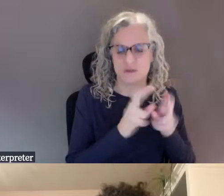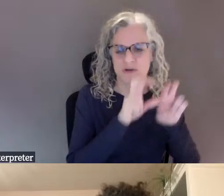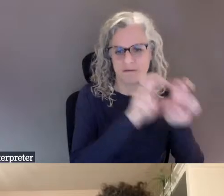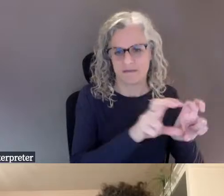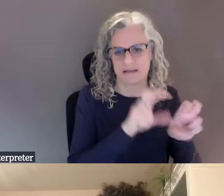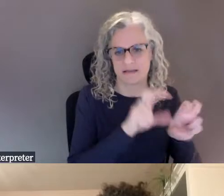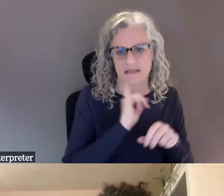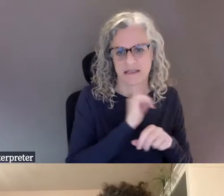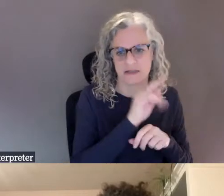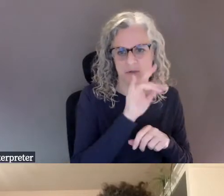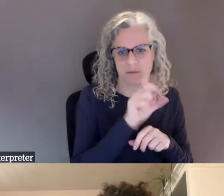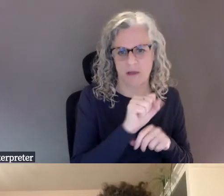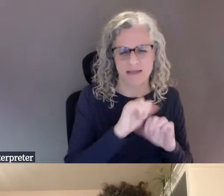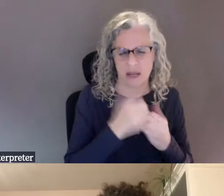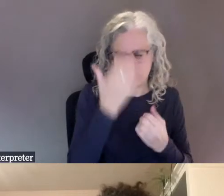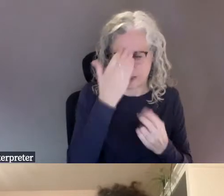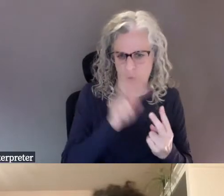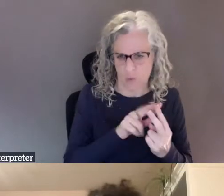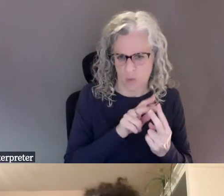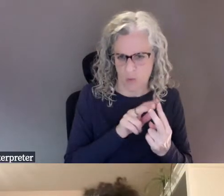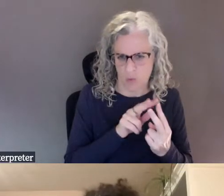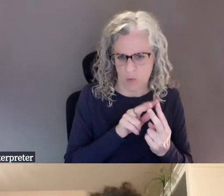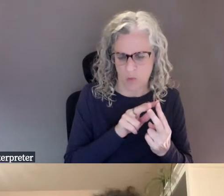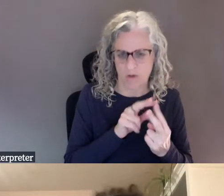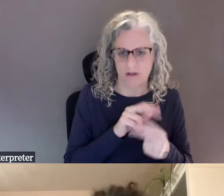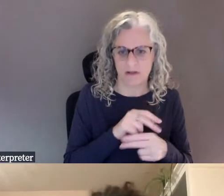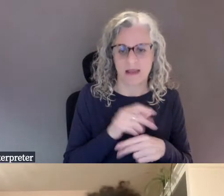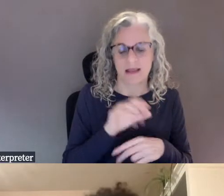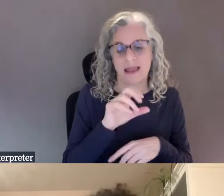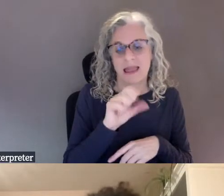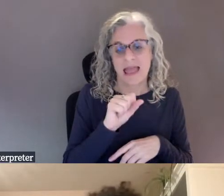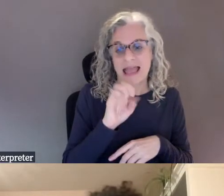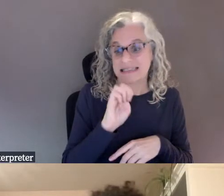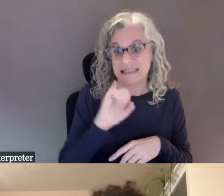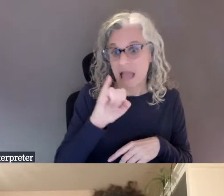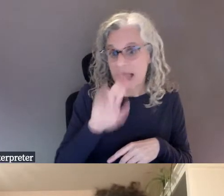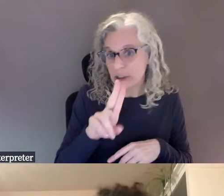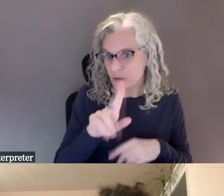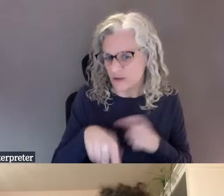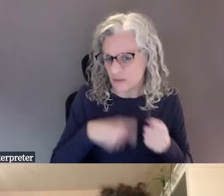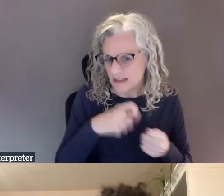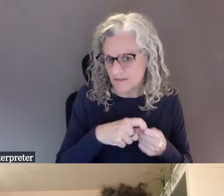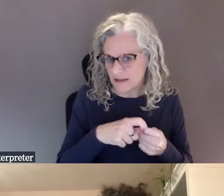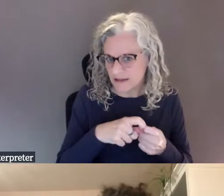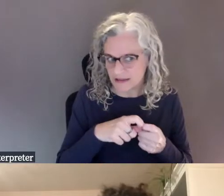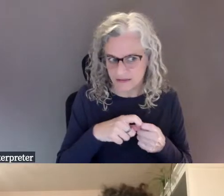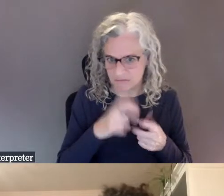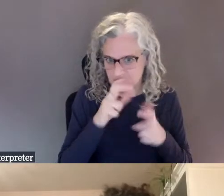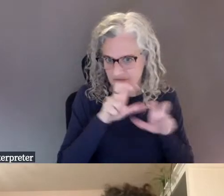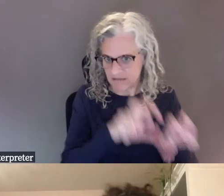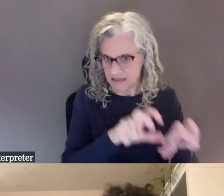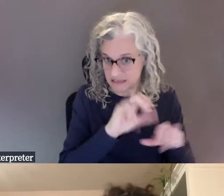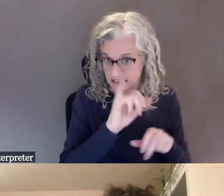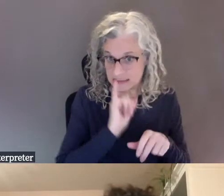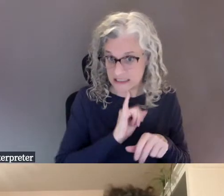bonds? And there's specifically like, is the SEIU invested in Israel bonds? Do we know that?